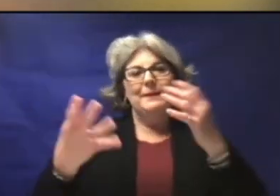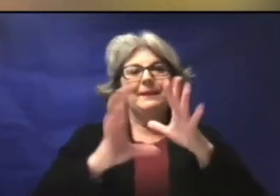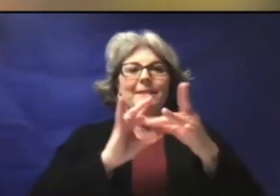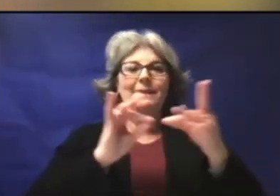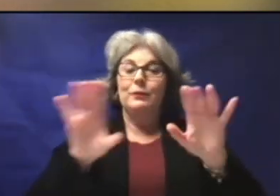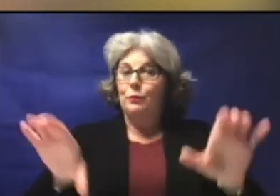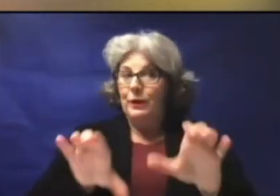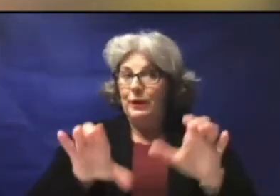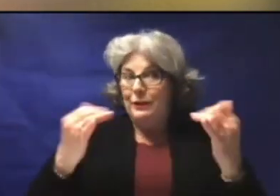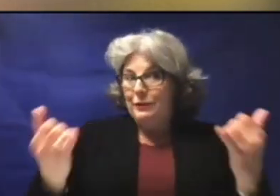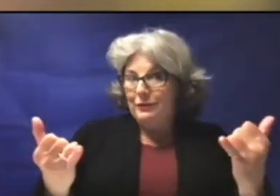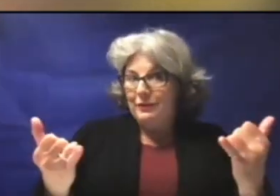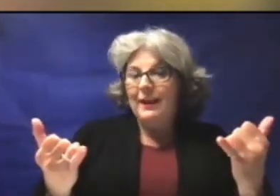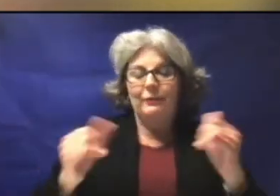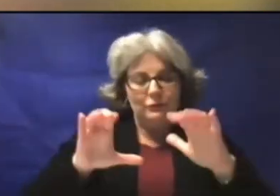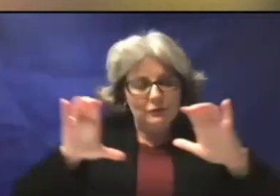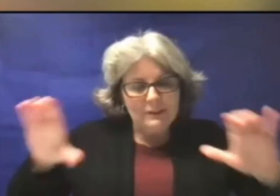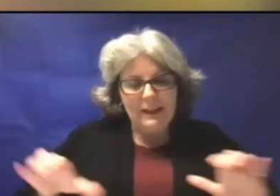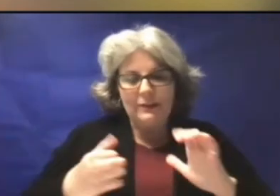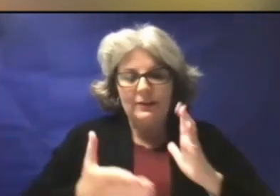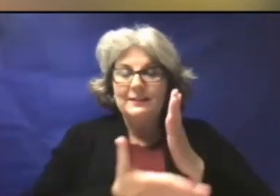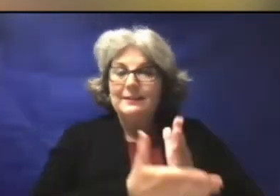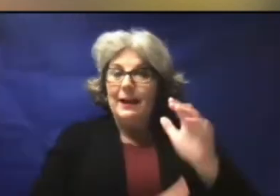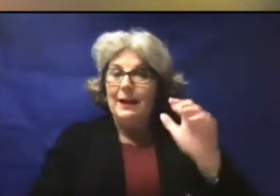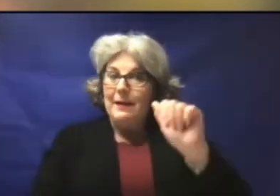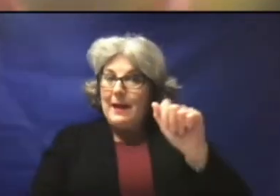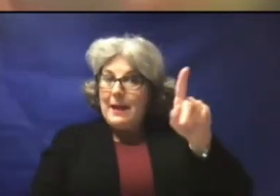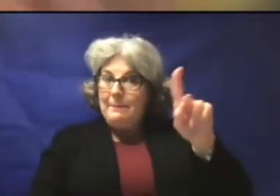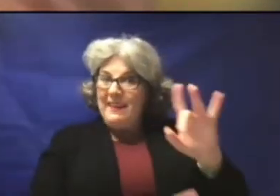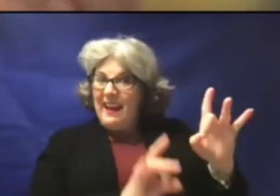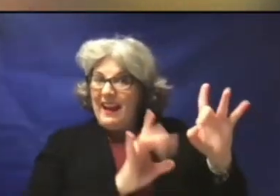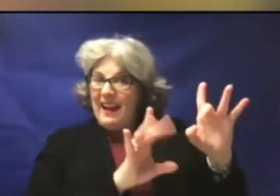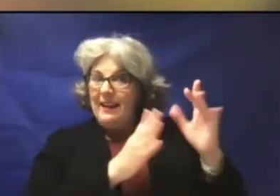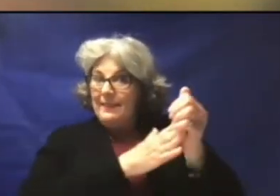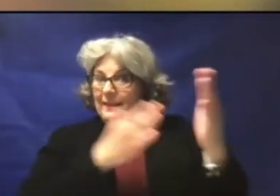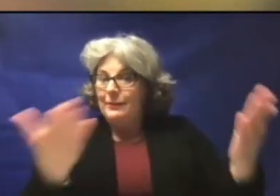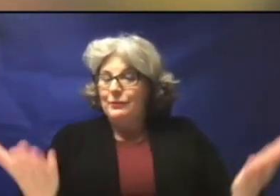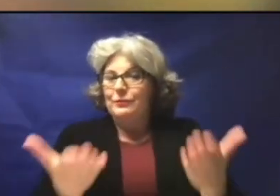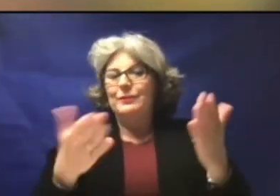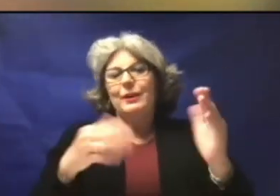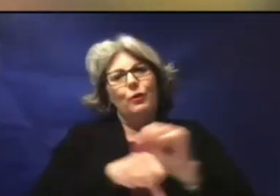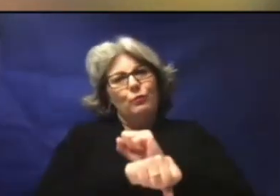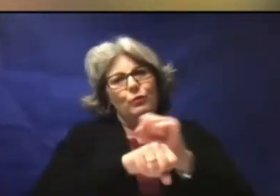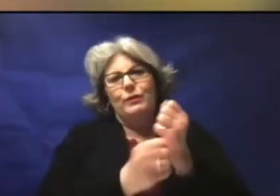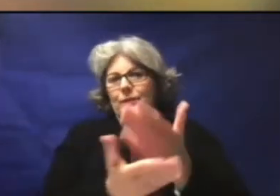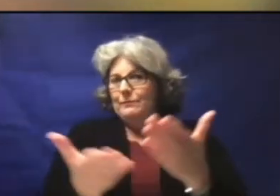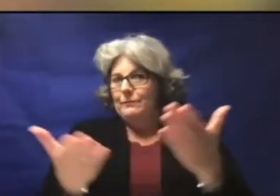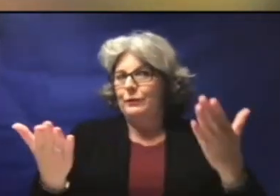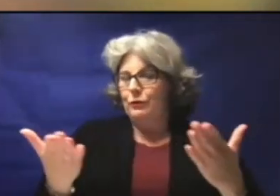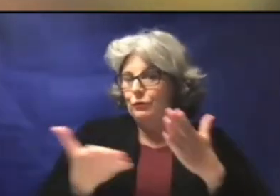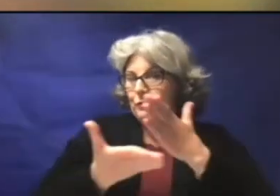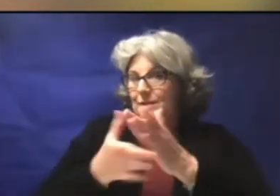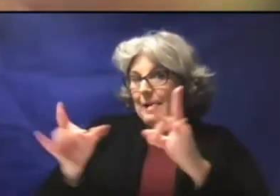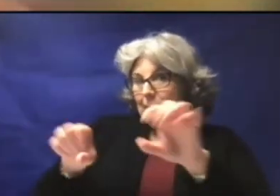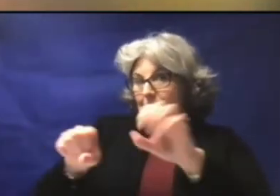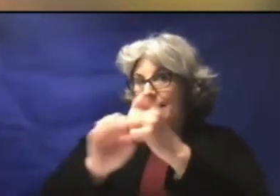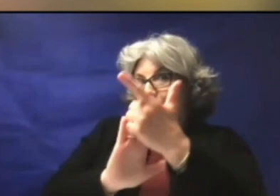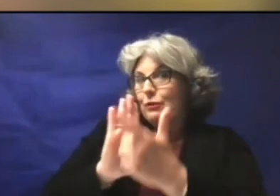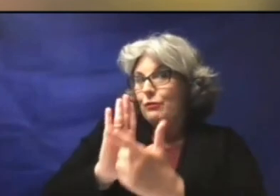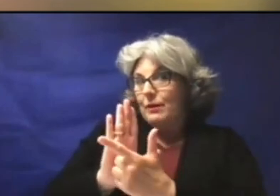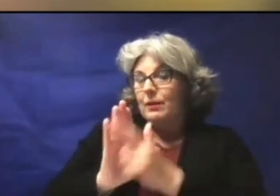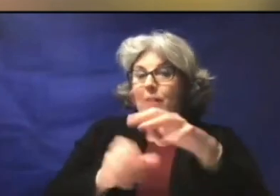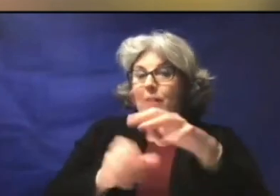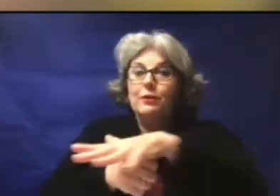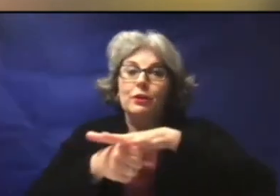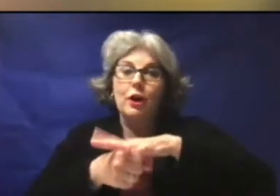take action to stop AAPI hate, and these leaders here today are working hard to stop hate crimes from the local to the